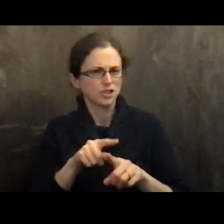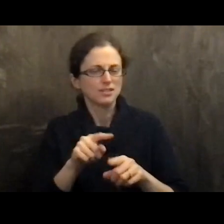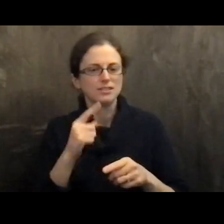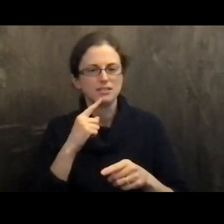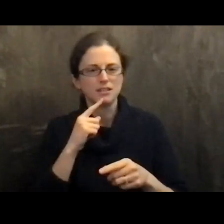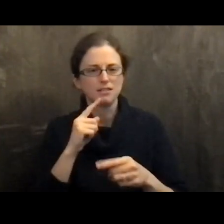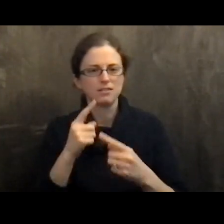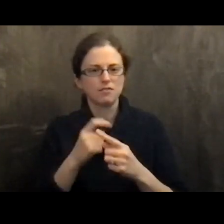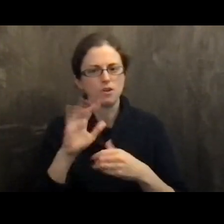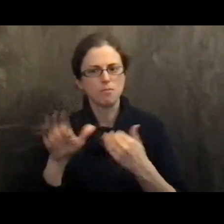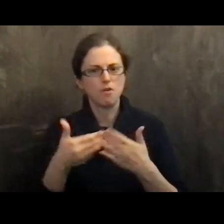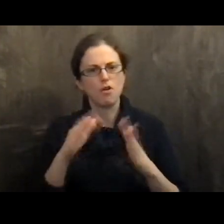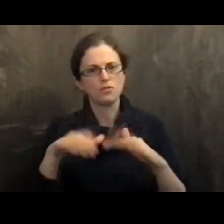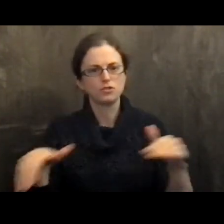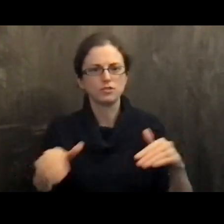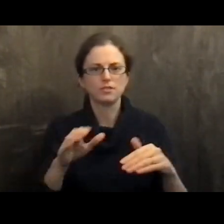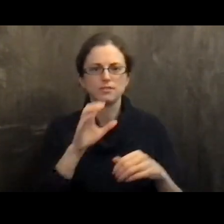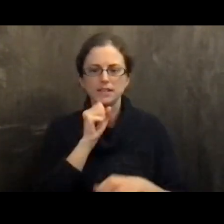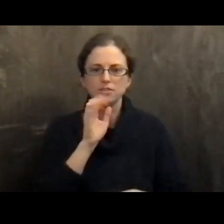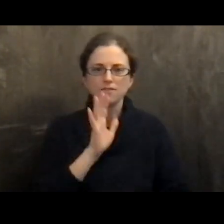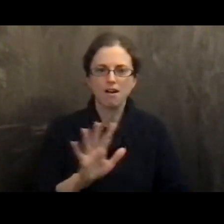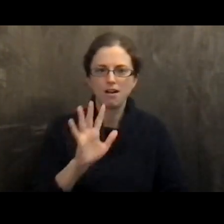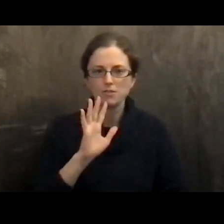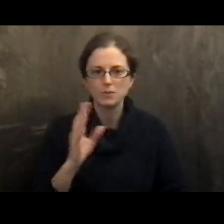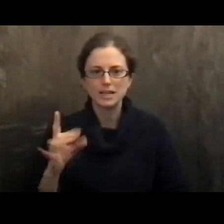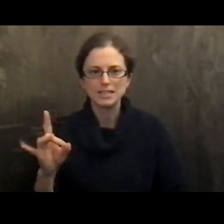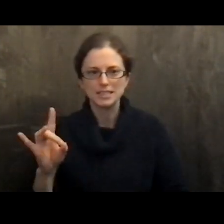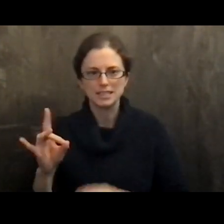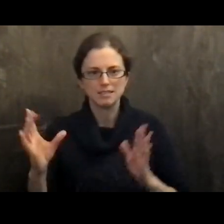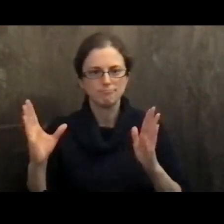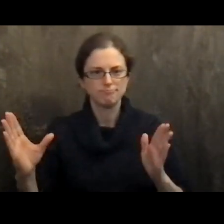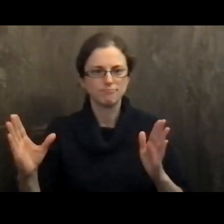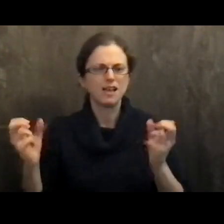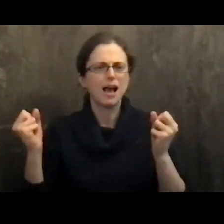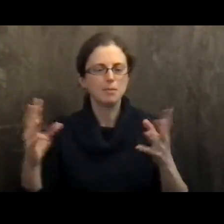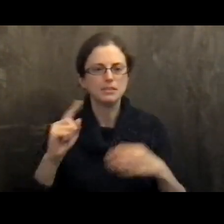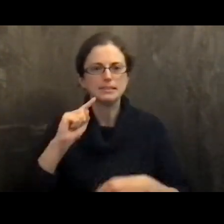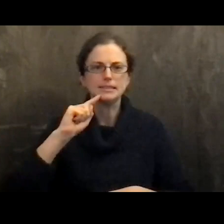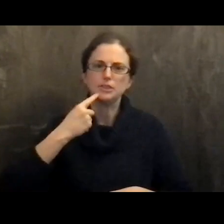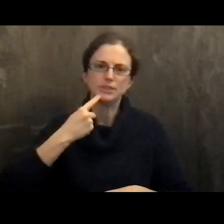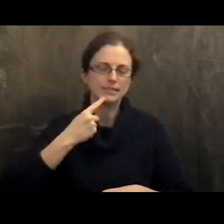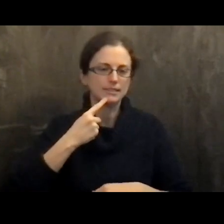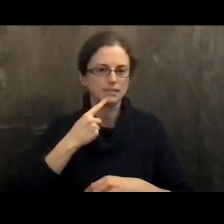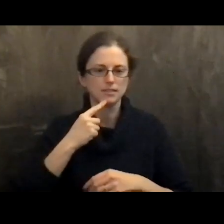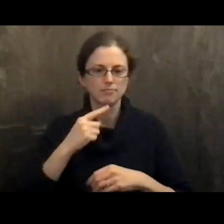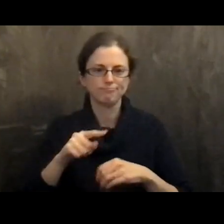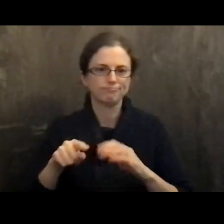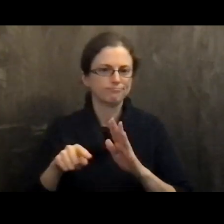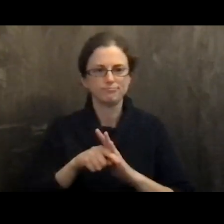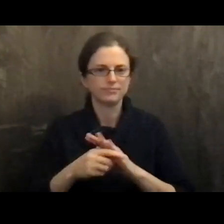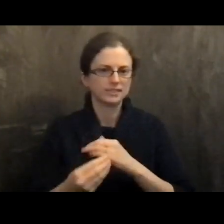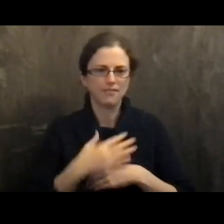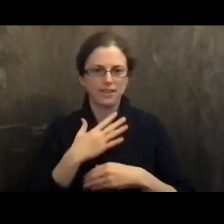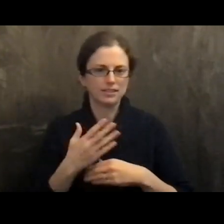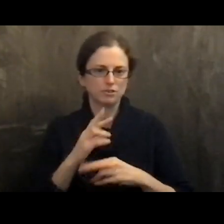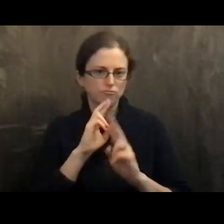children 5 to 18 years given the COVID vaccines, how many serious side effects have been reported in the US? And I think you